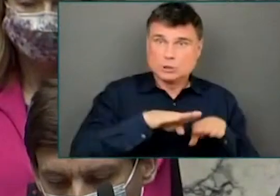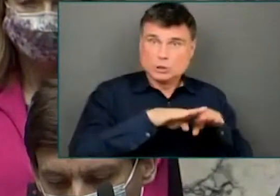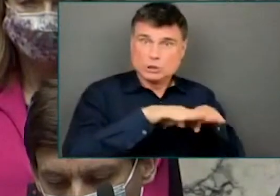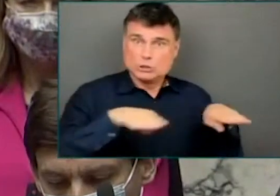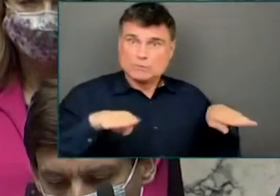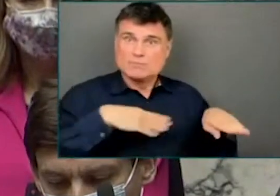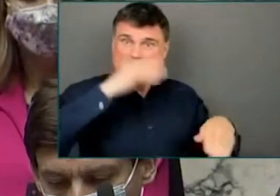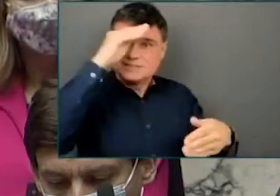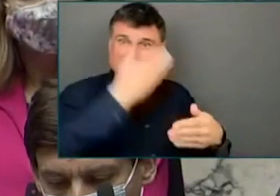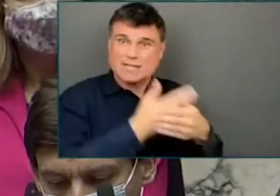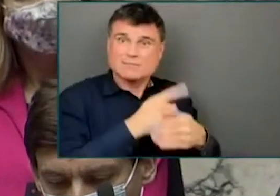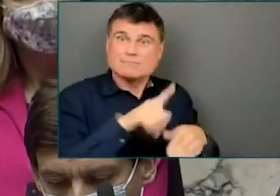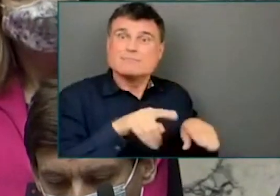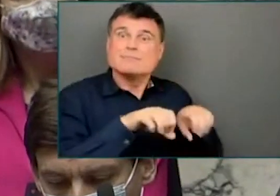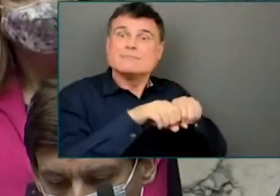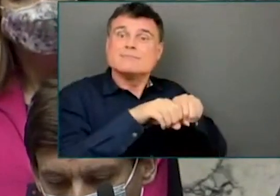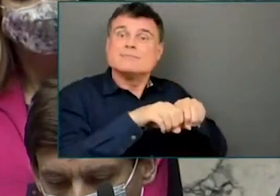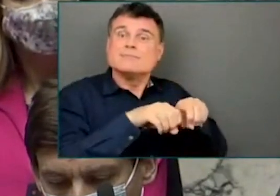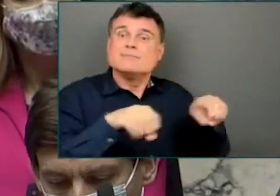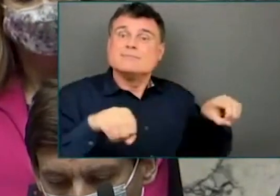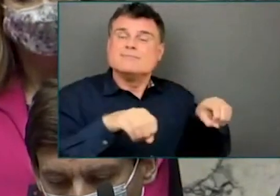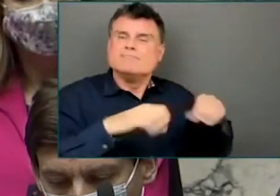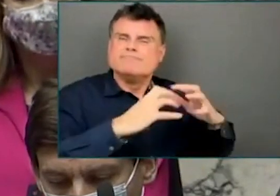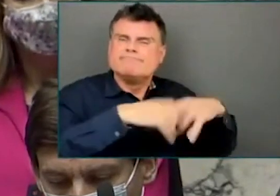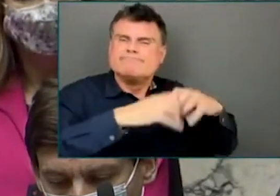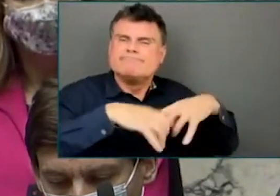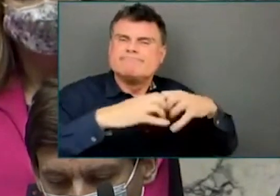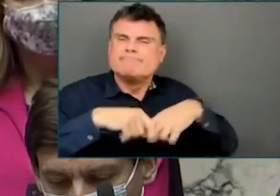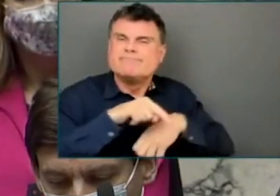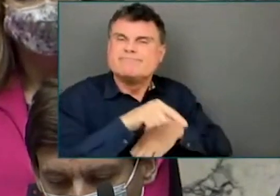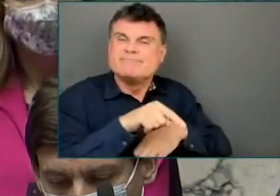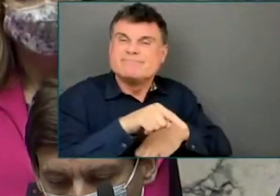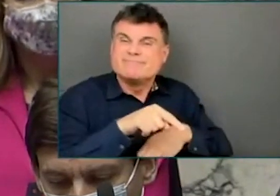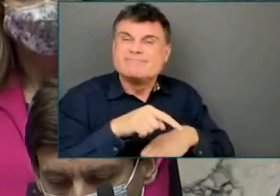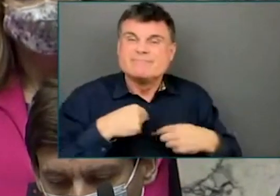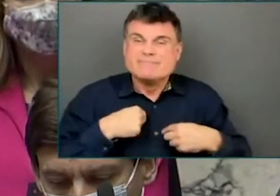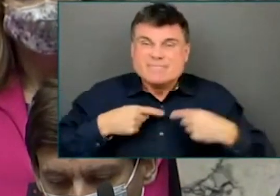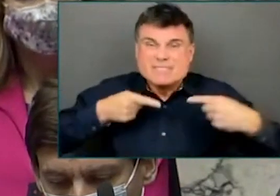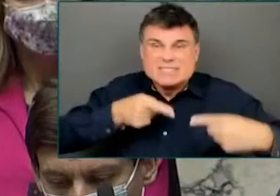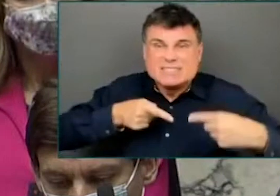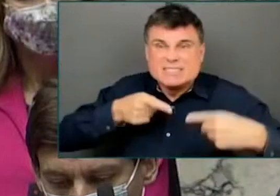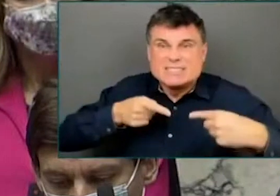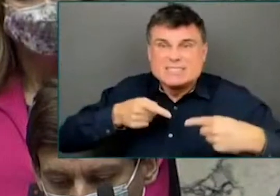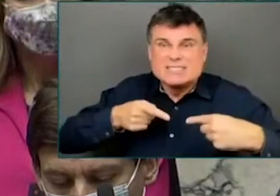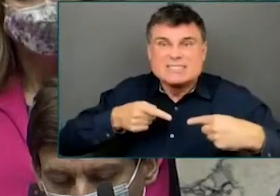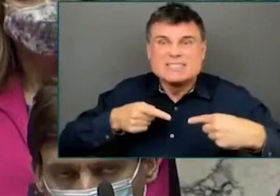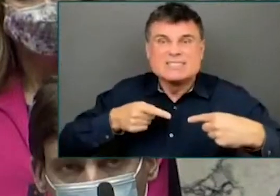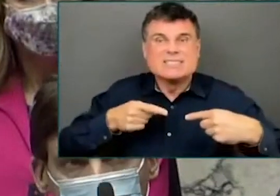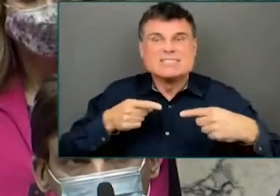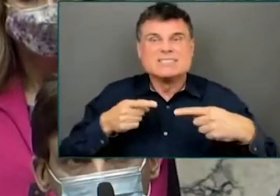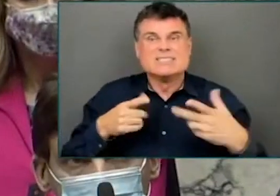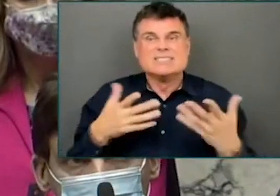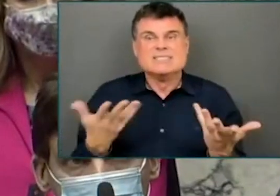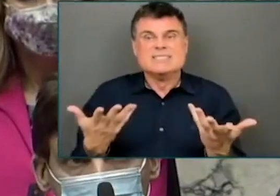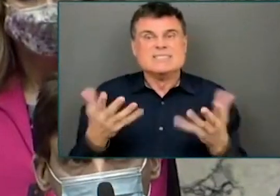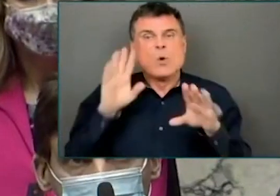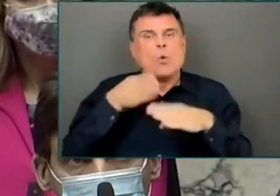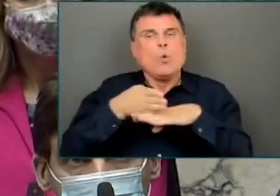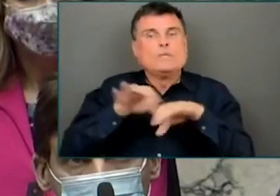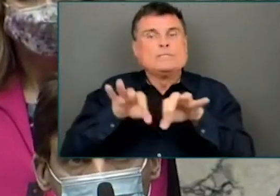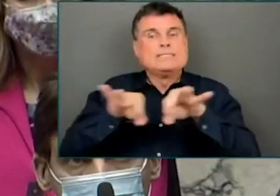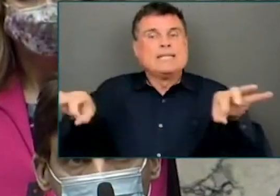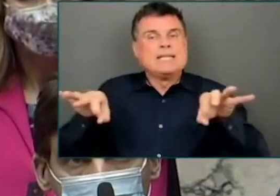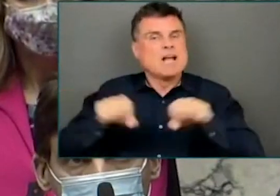Despite their best efforts, they are unable to do so. However, once the bundle is untied, each stick is